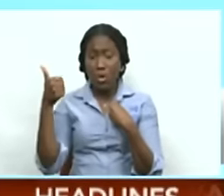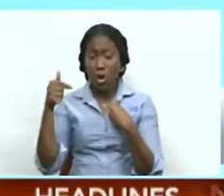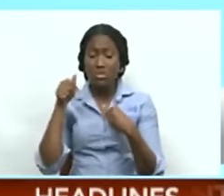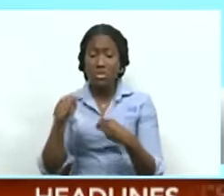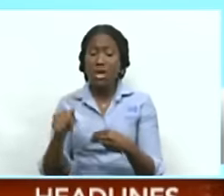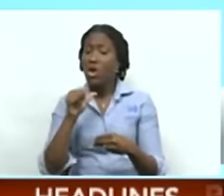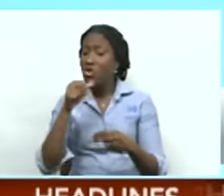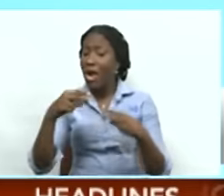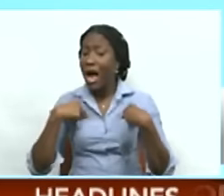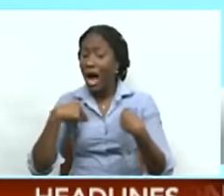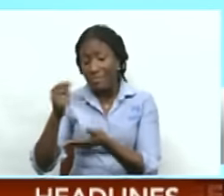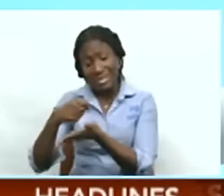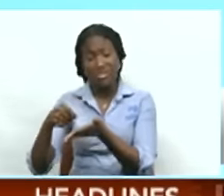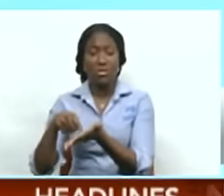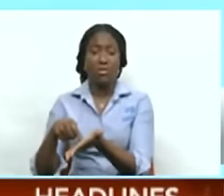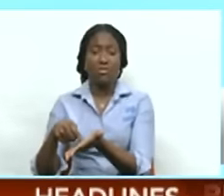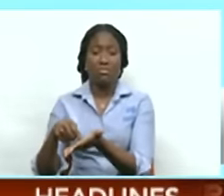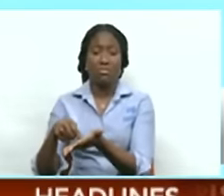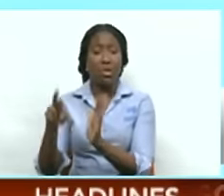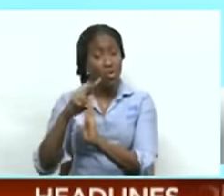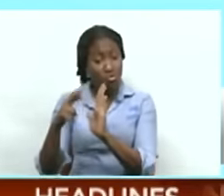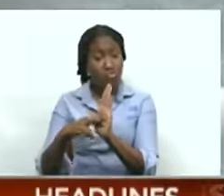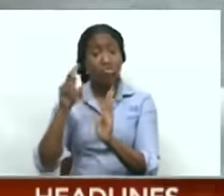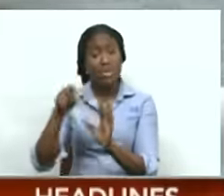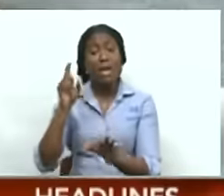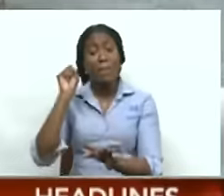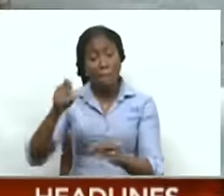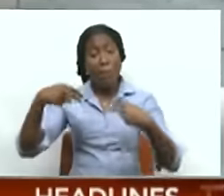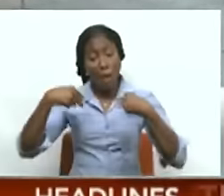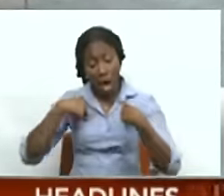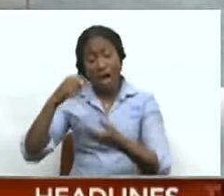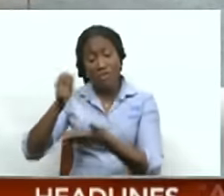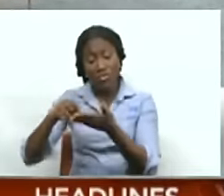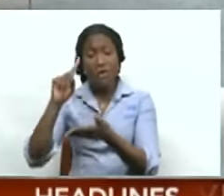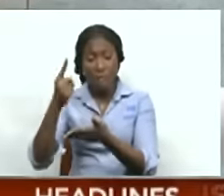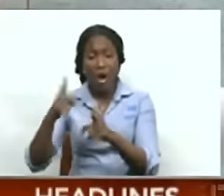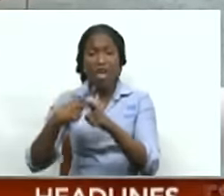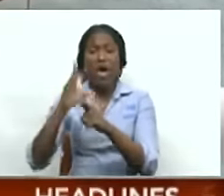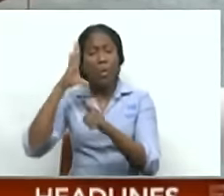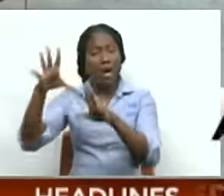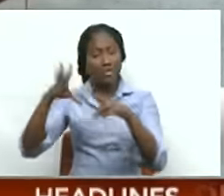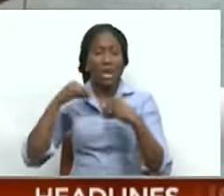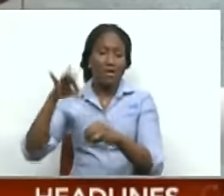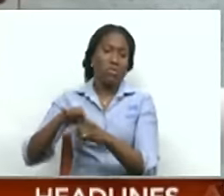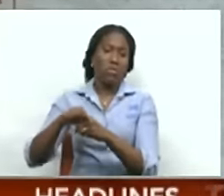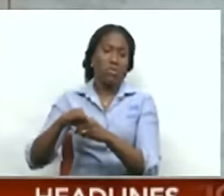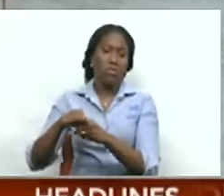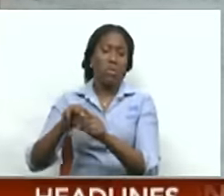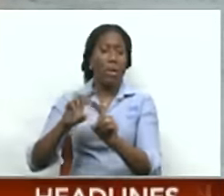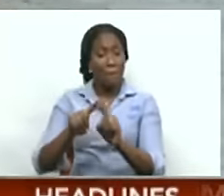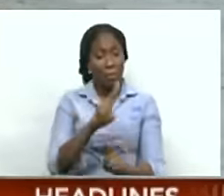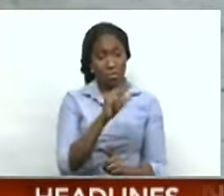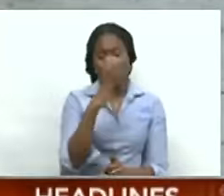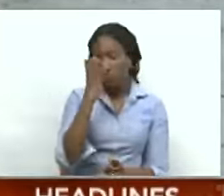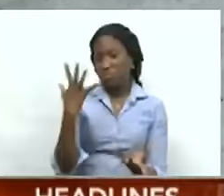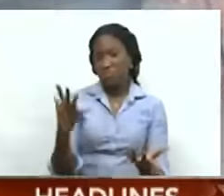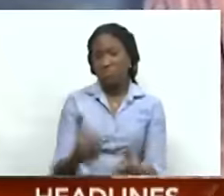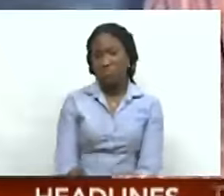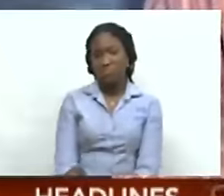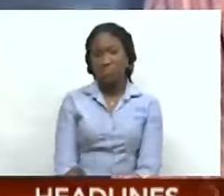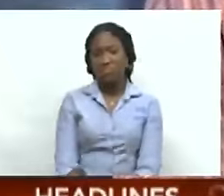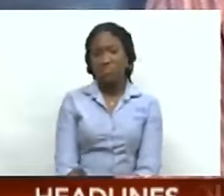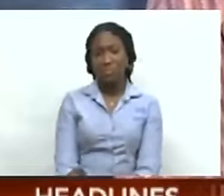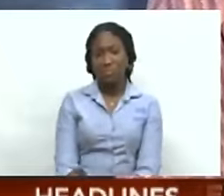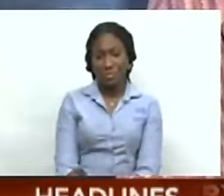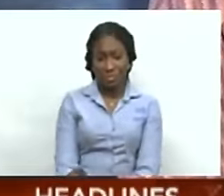did not have the signature of the returning officer. A date for the hearing of the appeal is yet to be set. A call tonight for